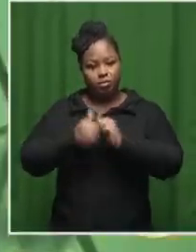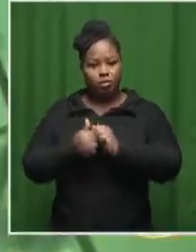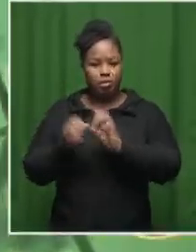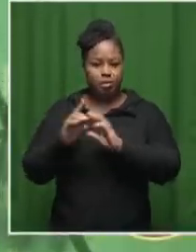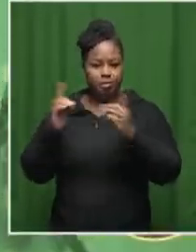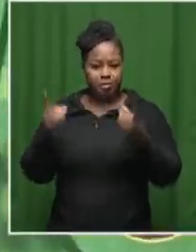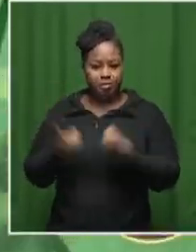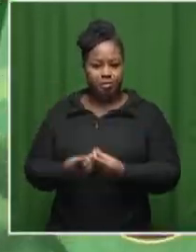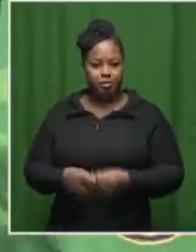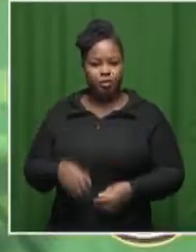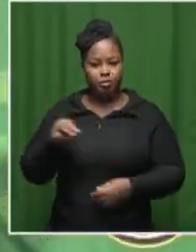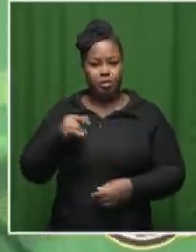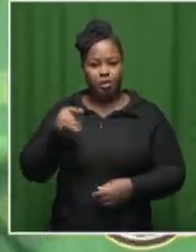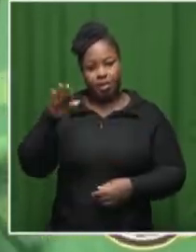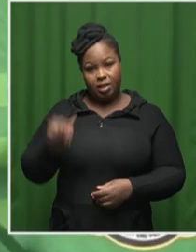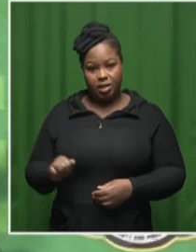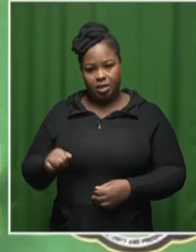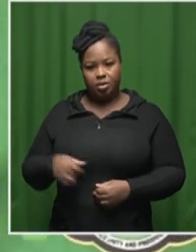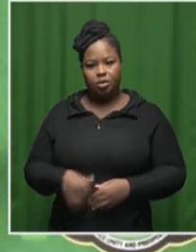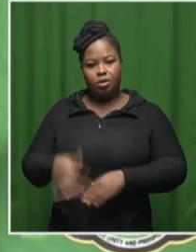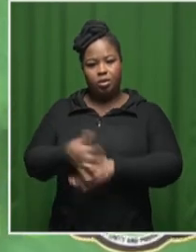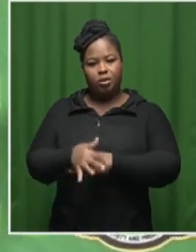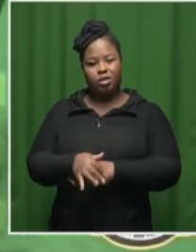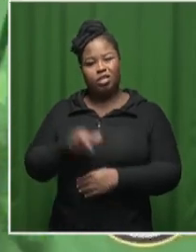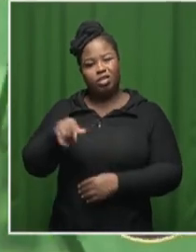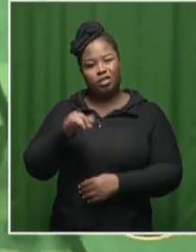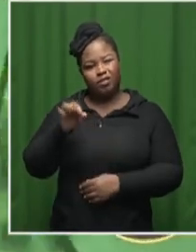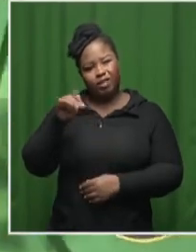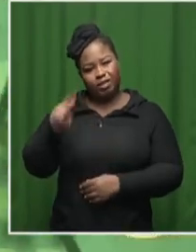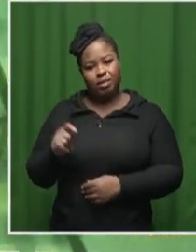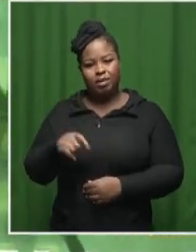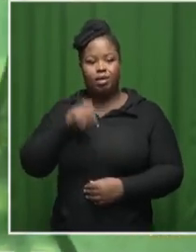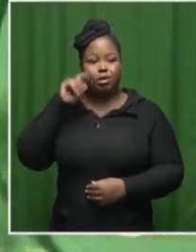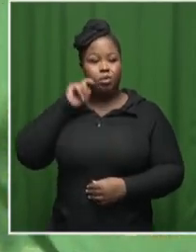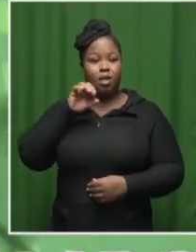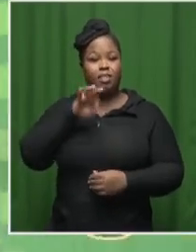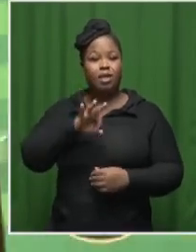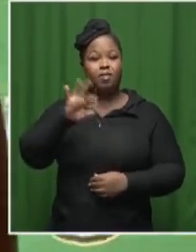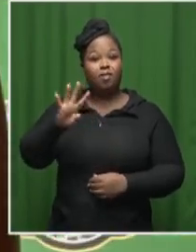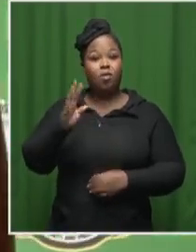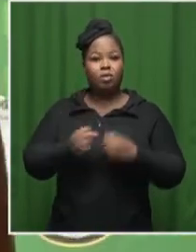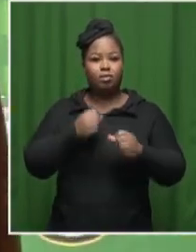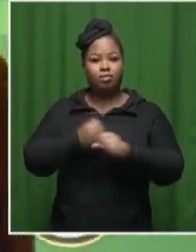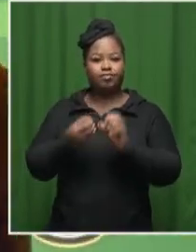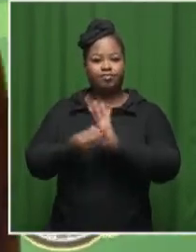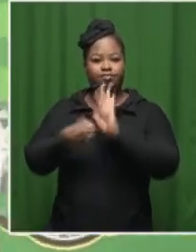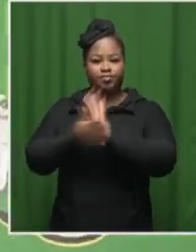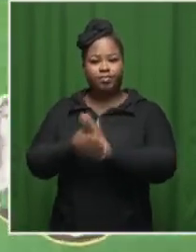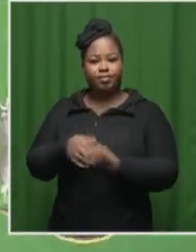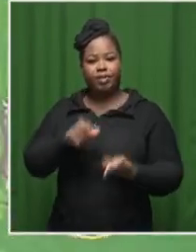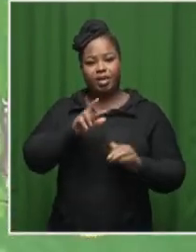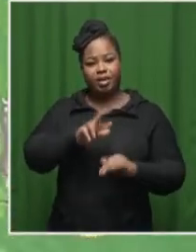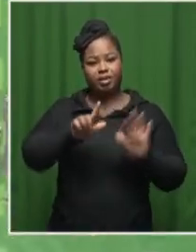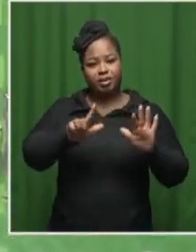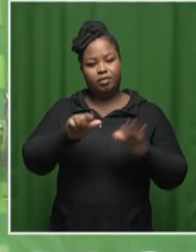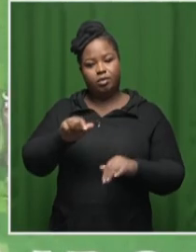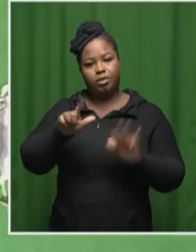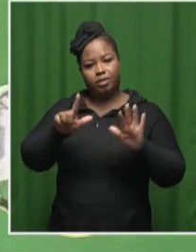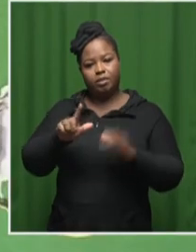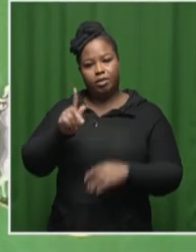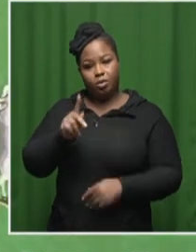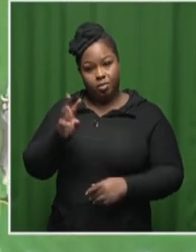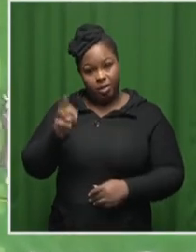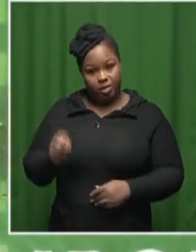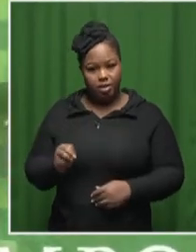Department. Mosehla from Ga-Mogashoa outside Jane Furse broke the 34-year record by completing the 87.7-kilometer